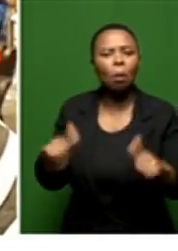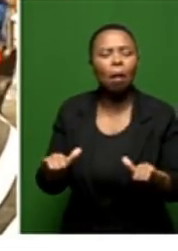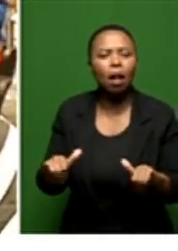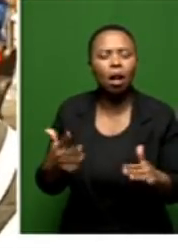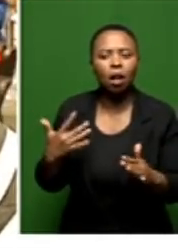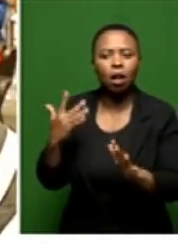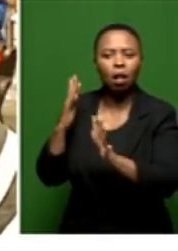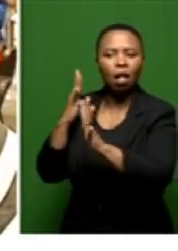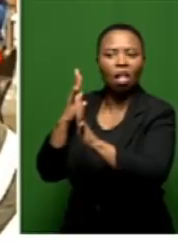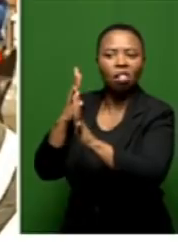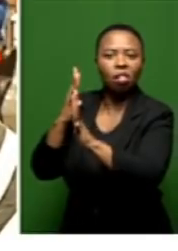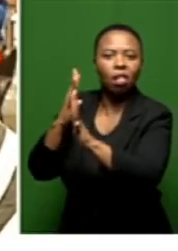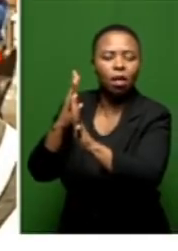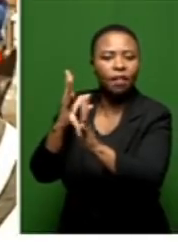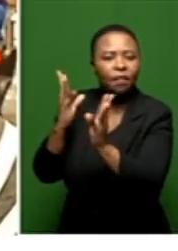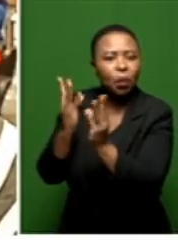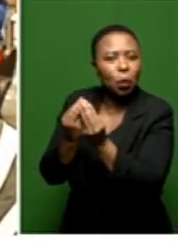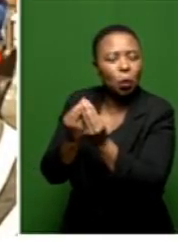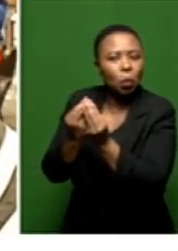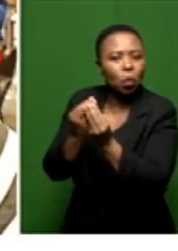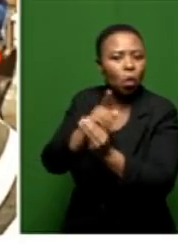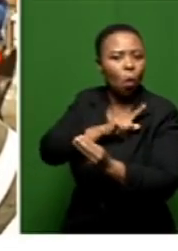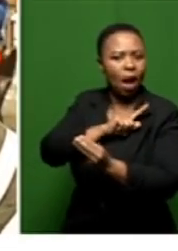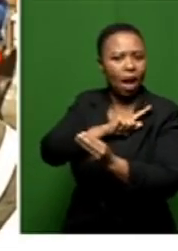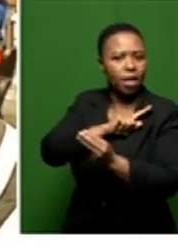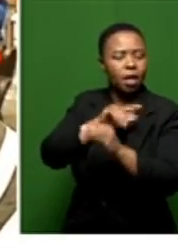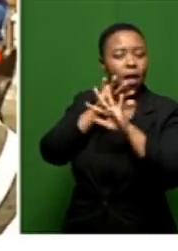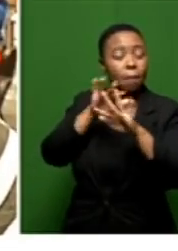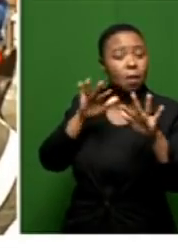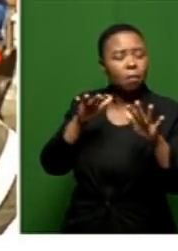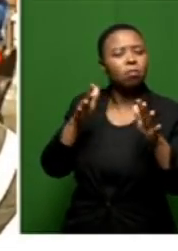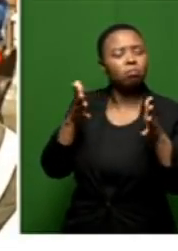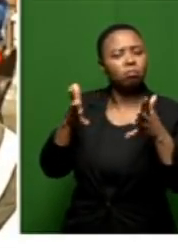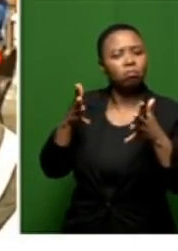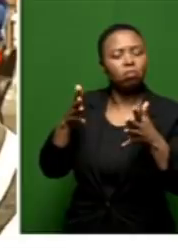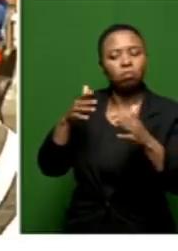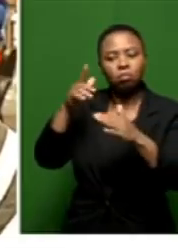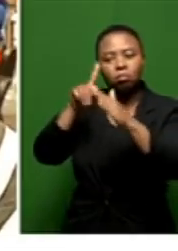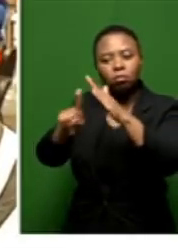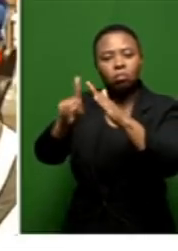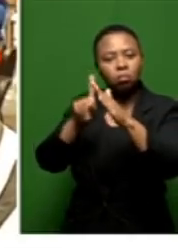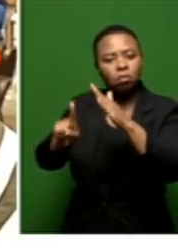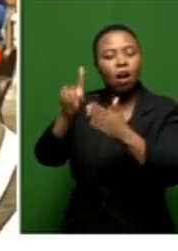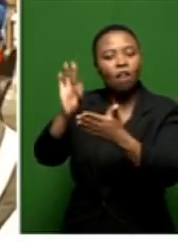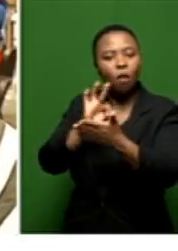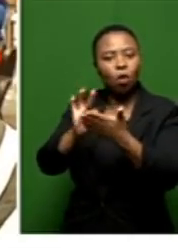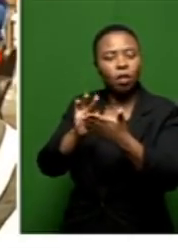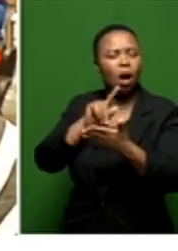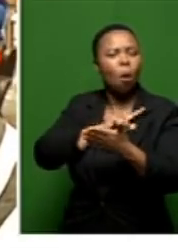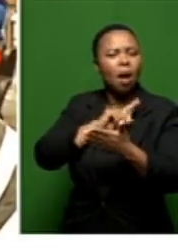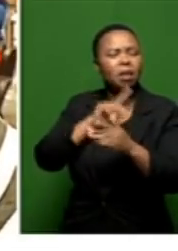turnout that we've ever seen? And often people actually do go out and vote in local government elections because it is